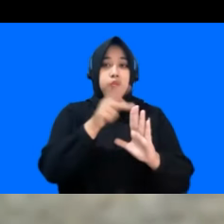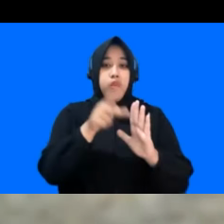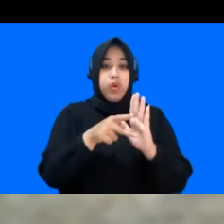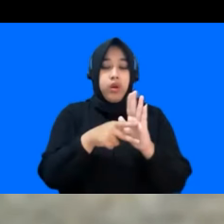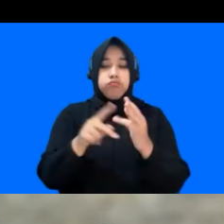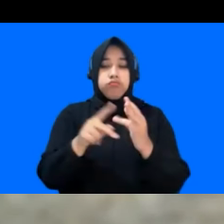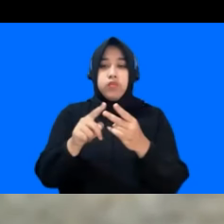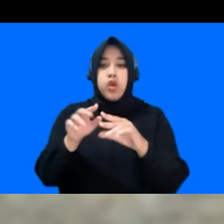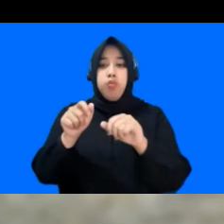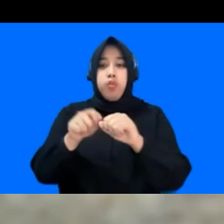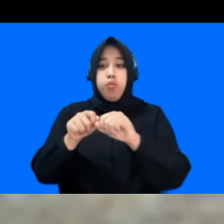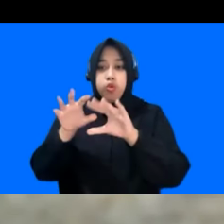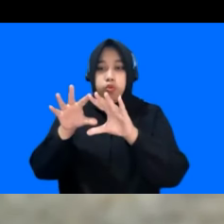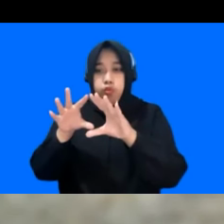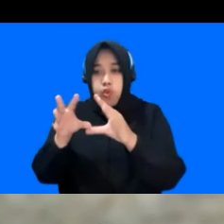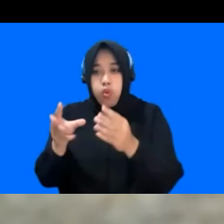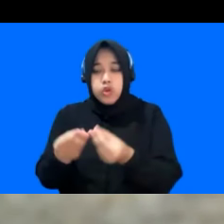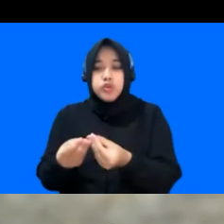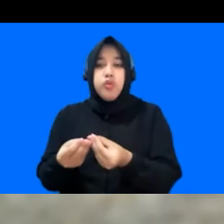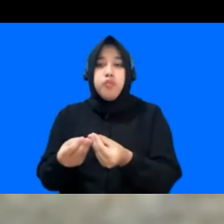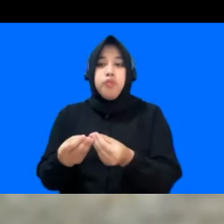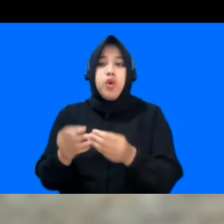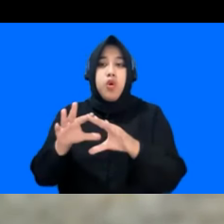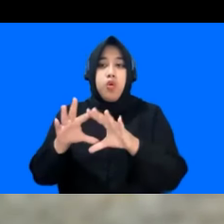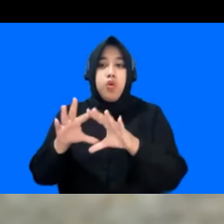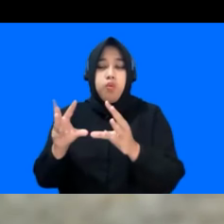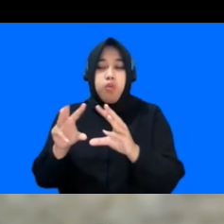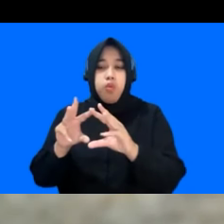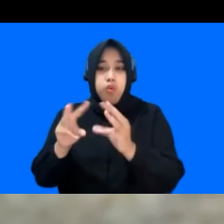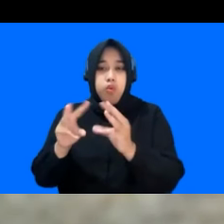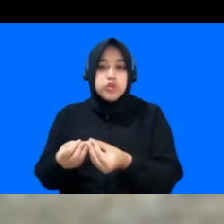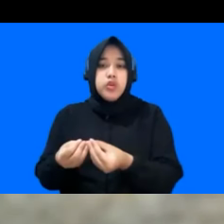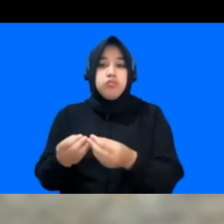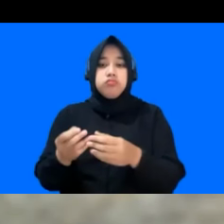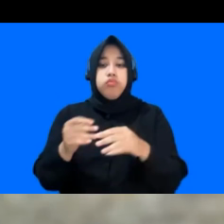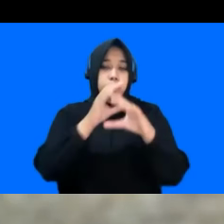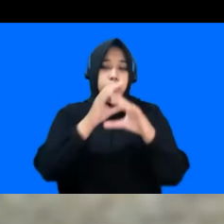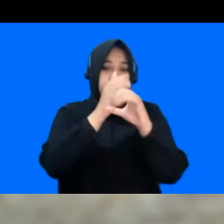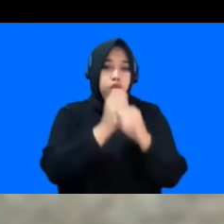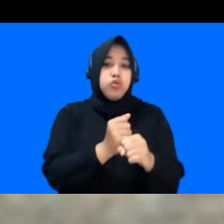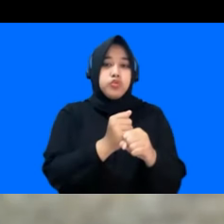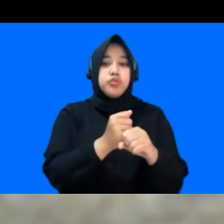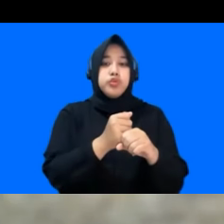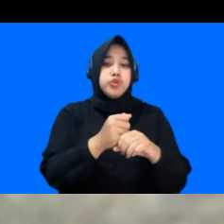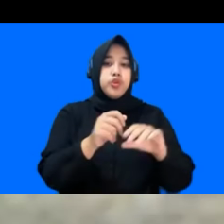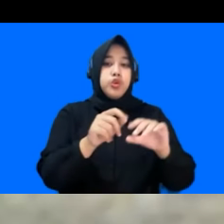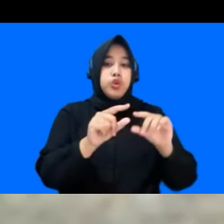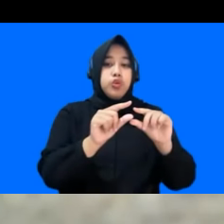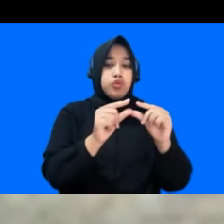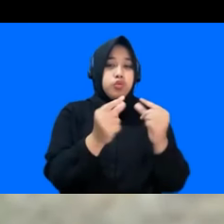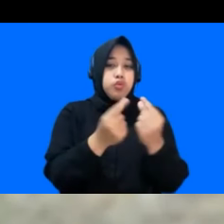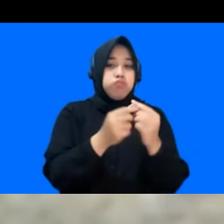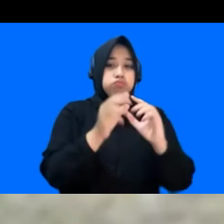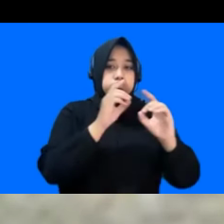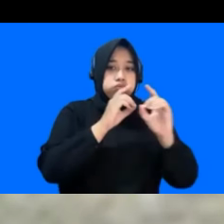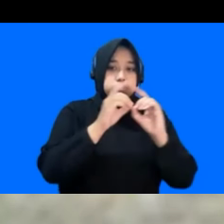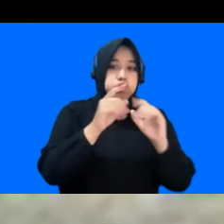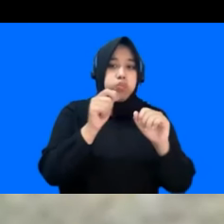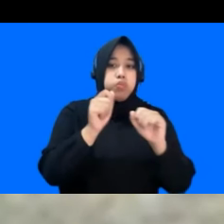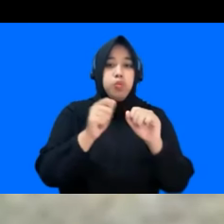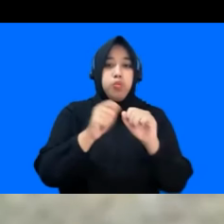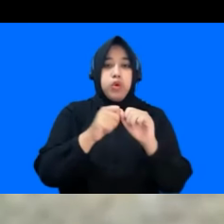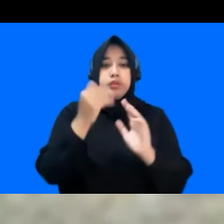with community leaders, policymakers, remarkable people in Penang. And all of